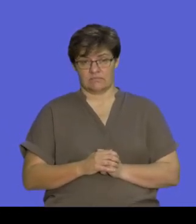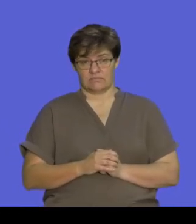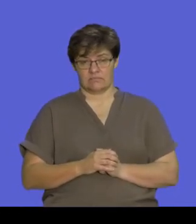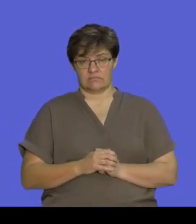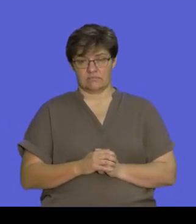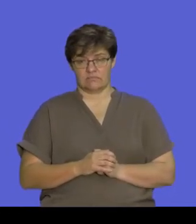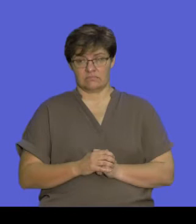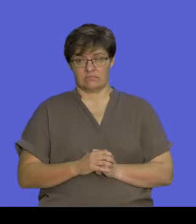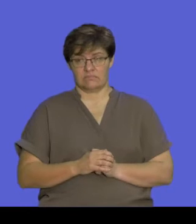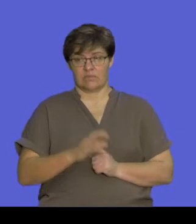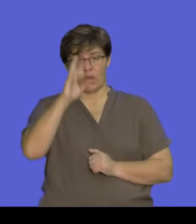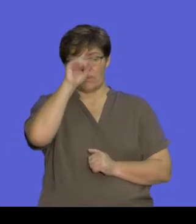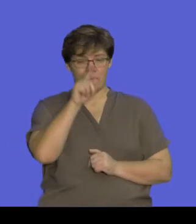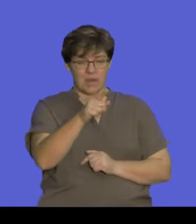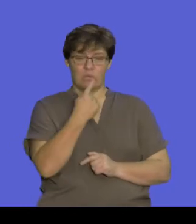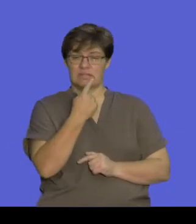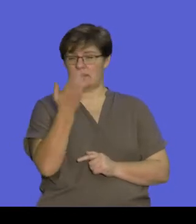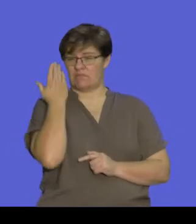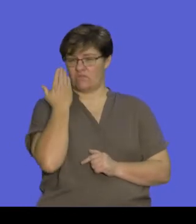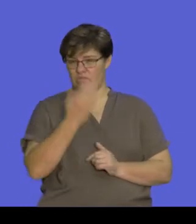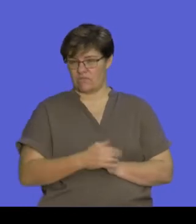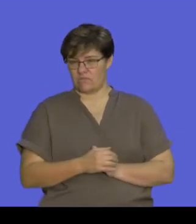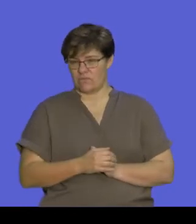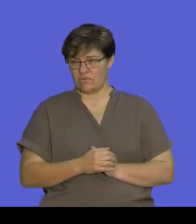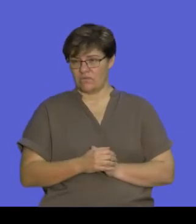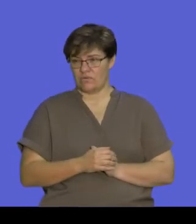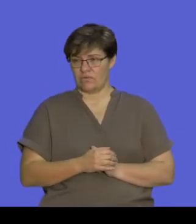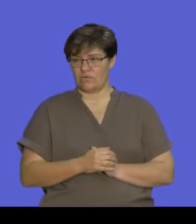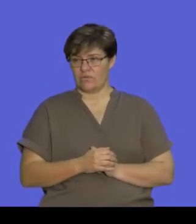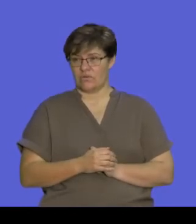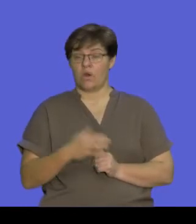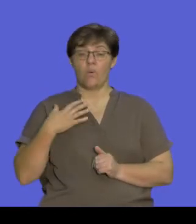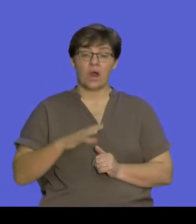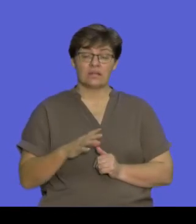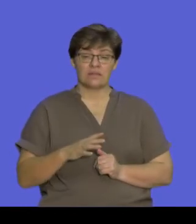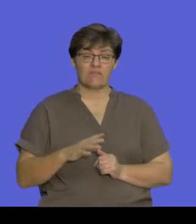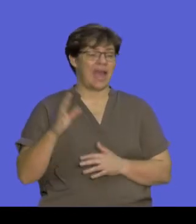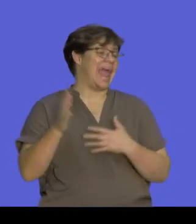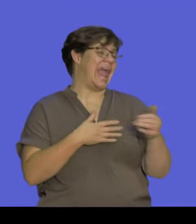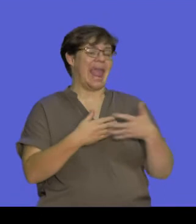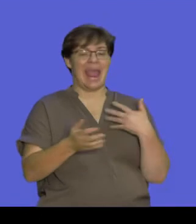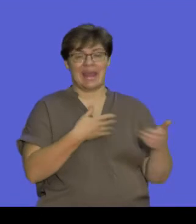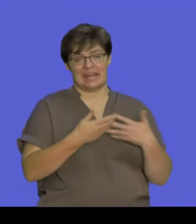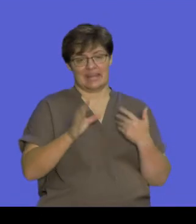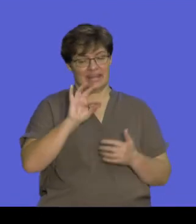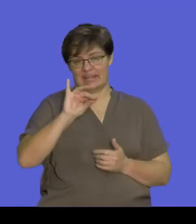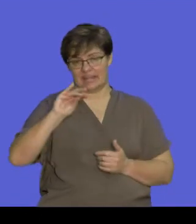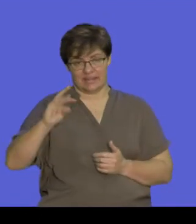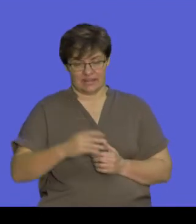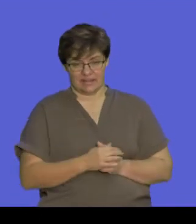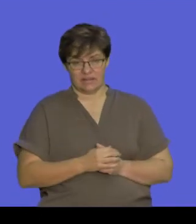Now remember what we were saying earlier, that we want to calculate for any day. And that means it's